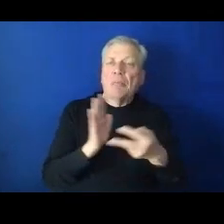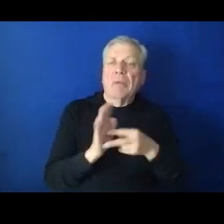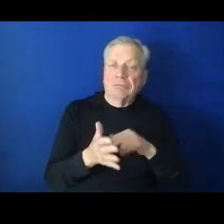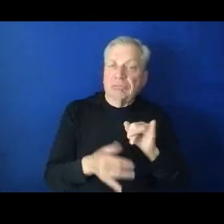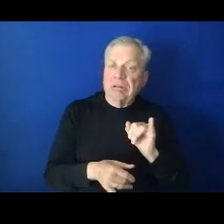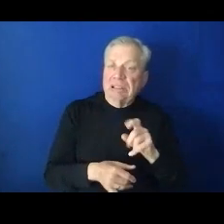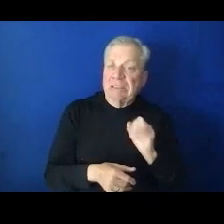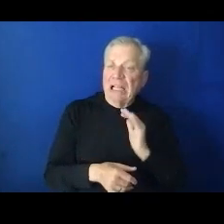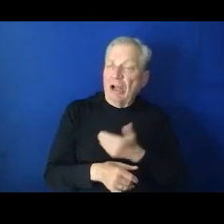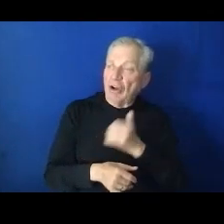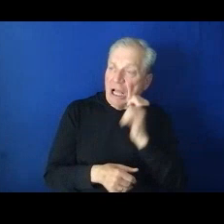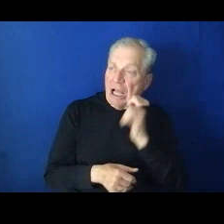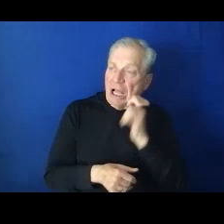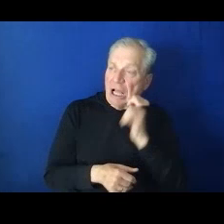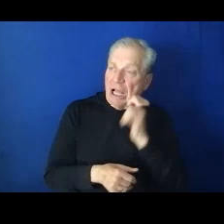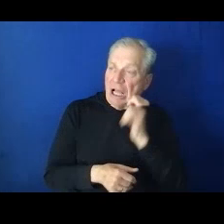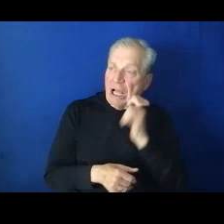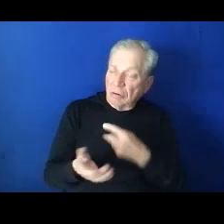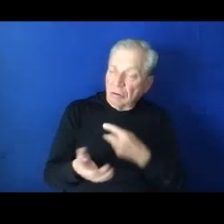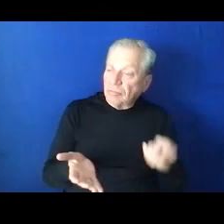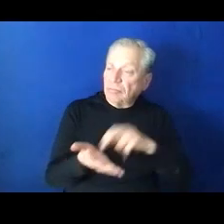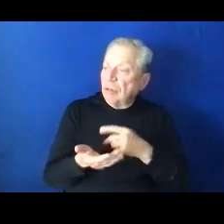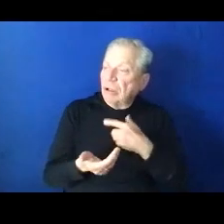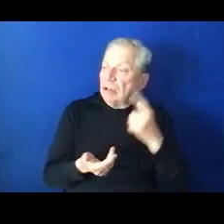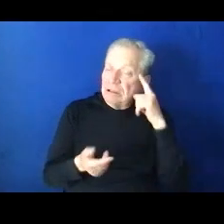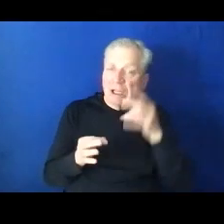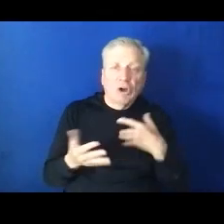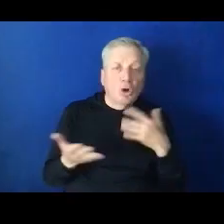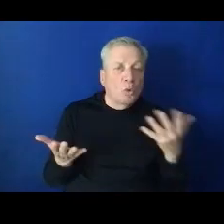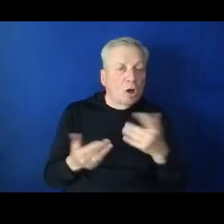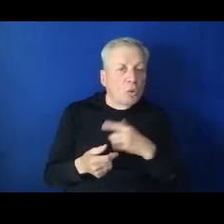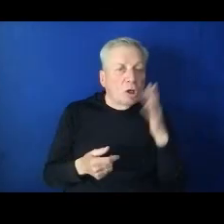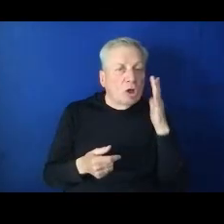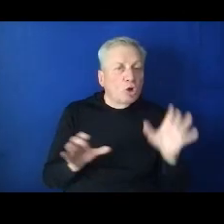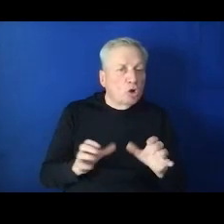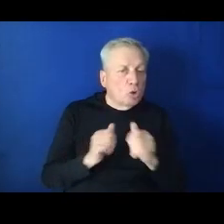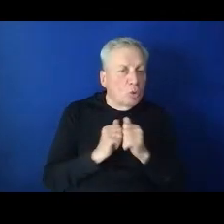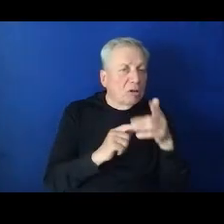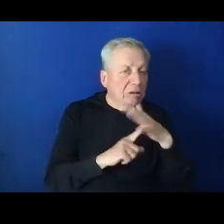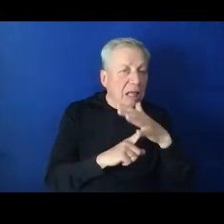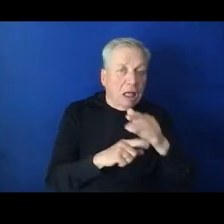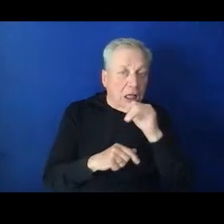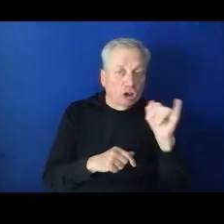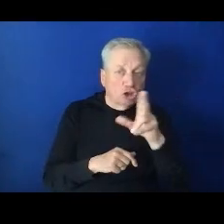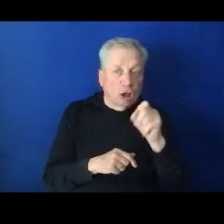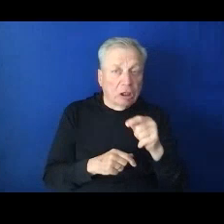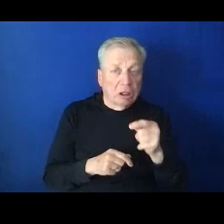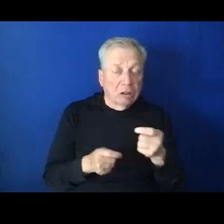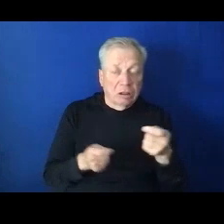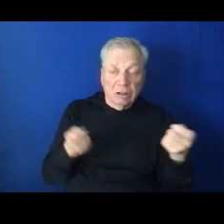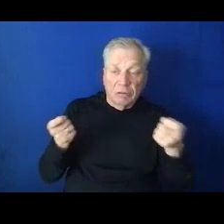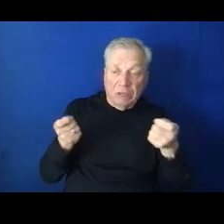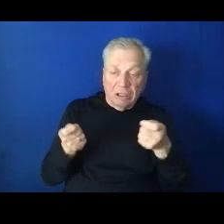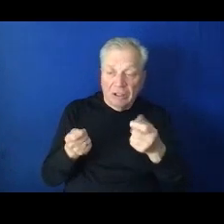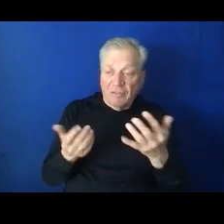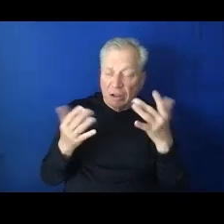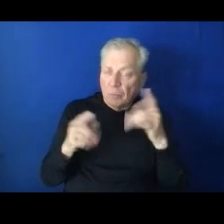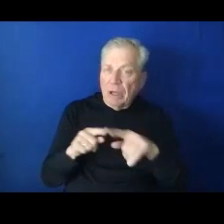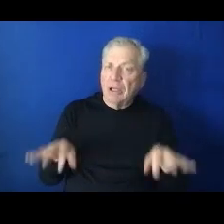every day when we wake up and we get to decide what we're gonna do with it. It doesn't just manage fires, it's also pretty